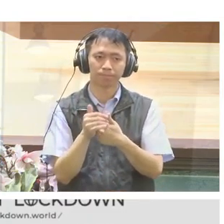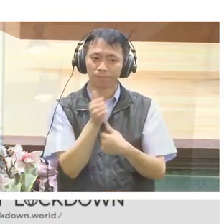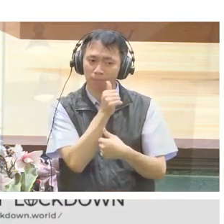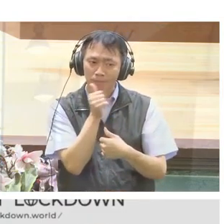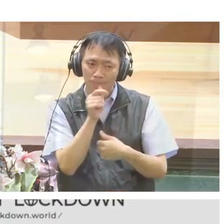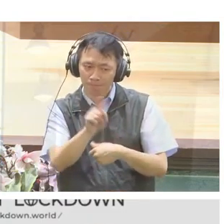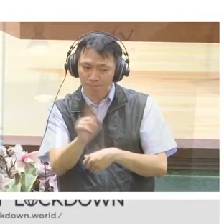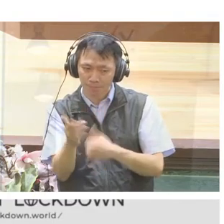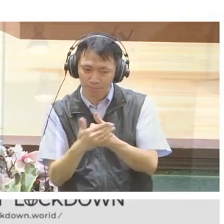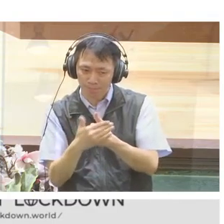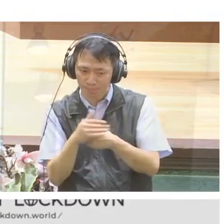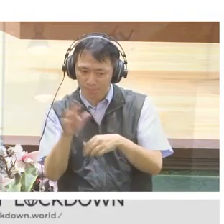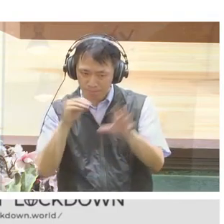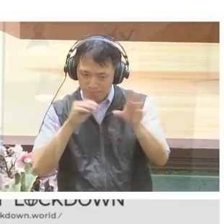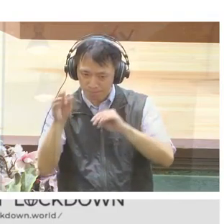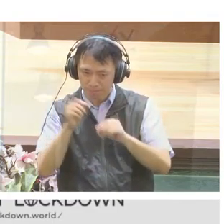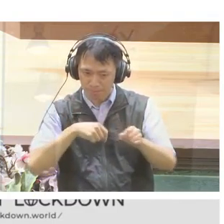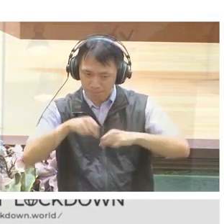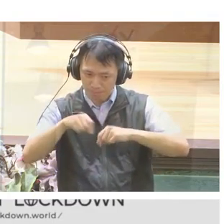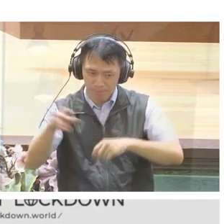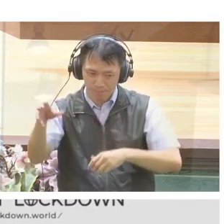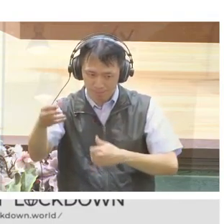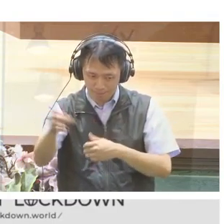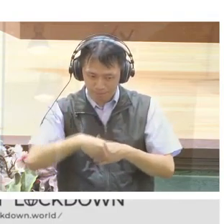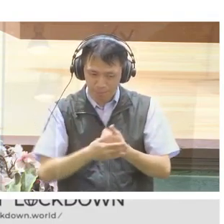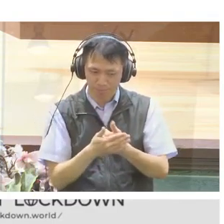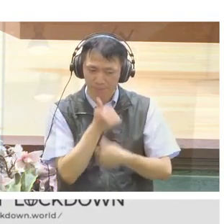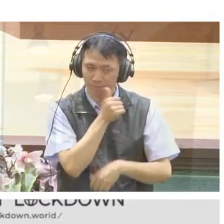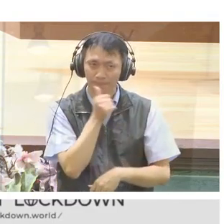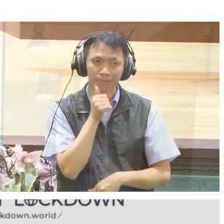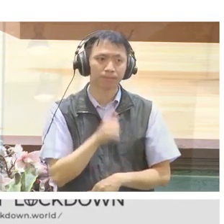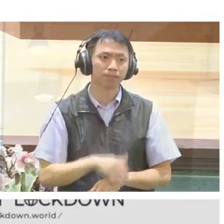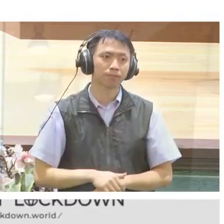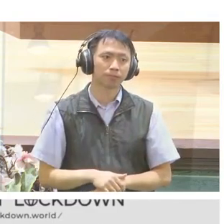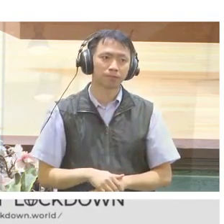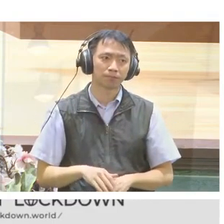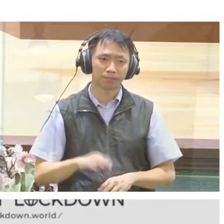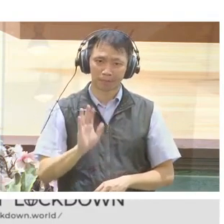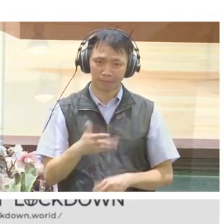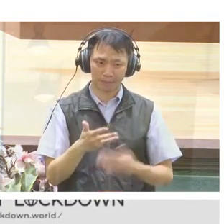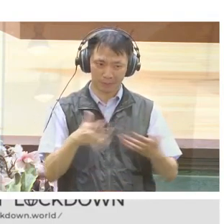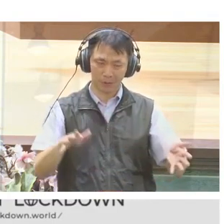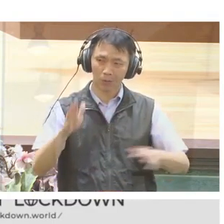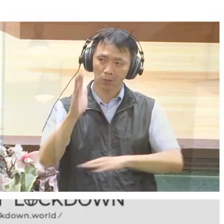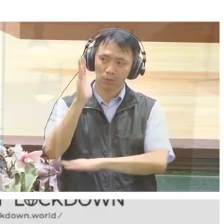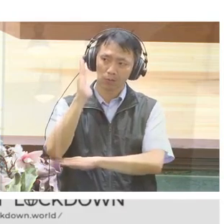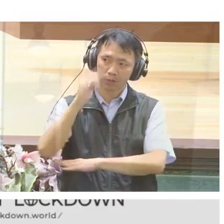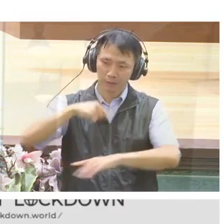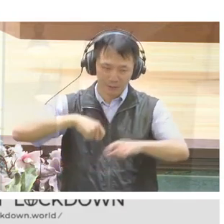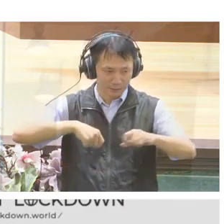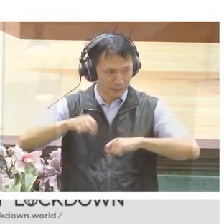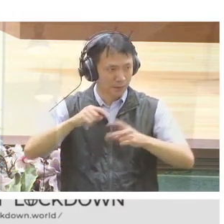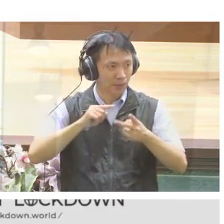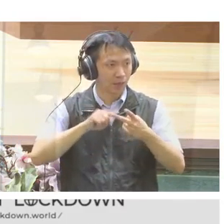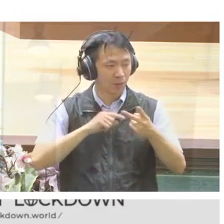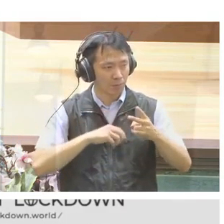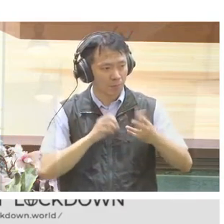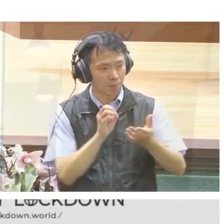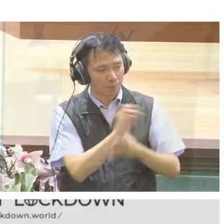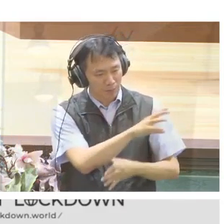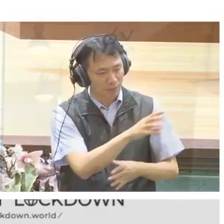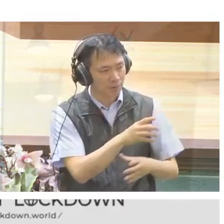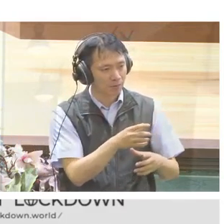the inconsistency with how governments have implemented these measures and how they report on them. At a kind of higher